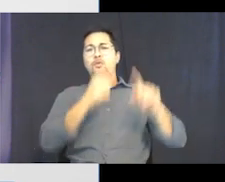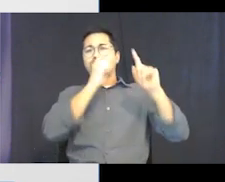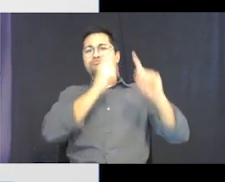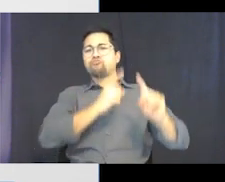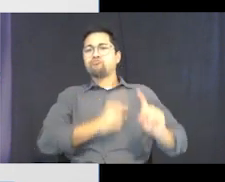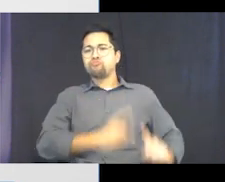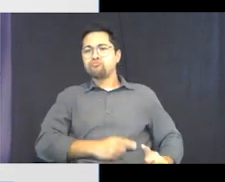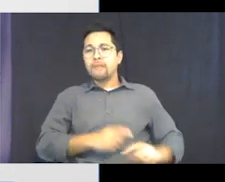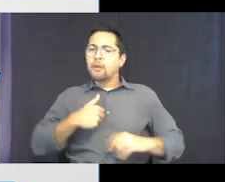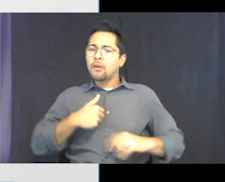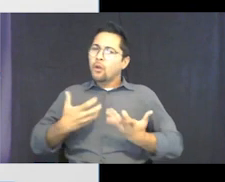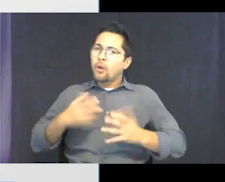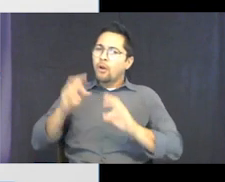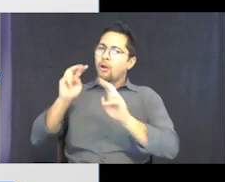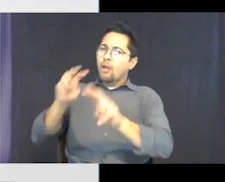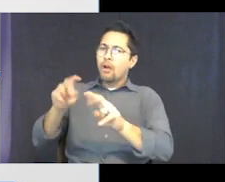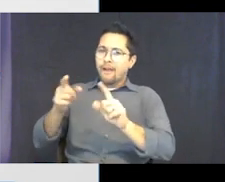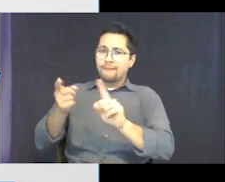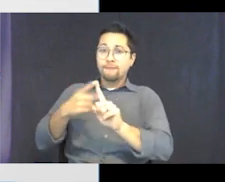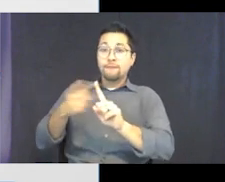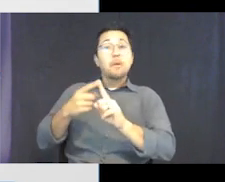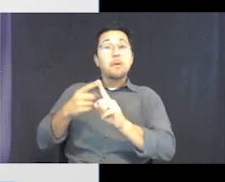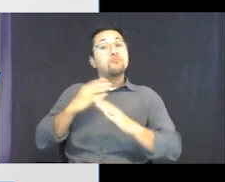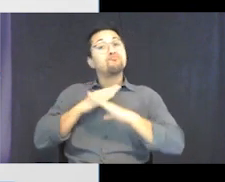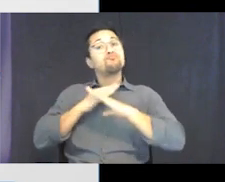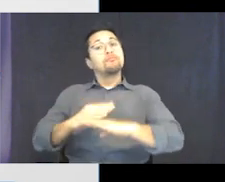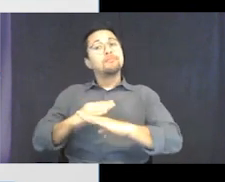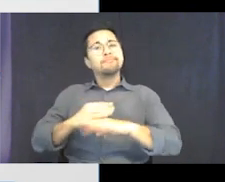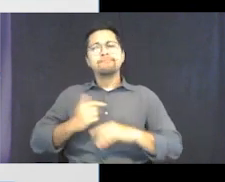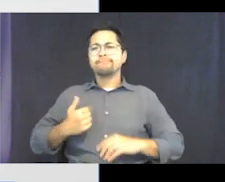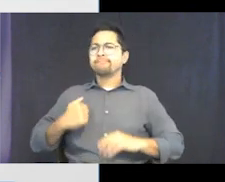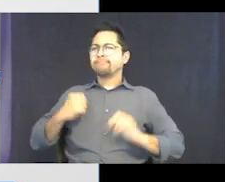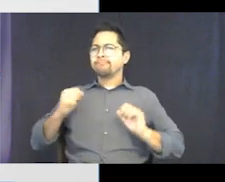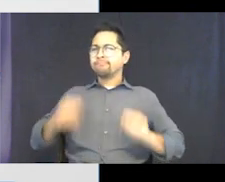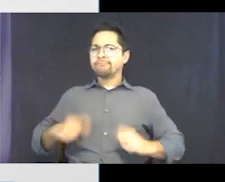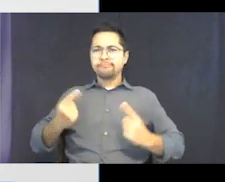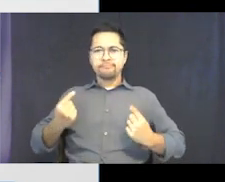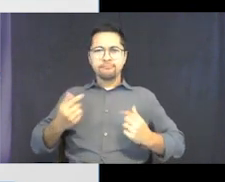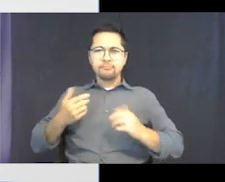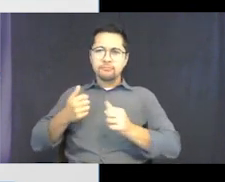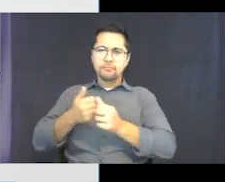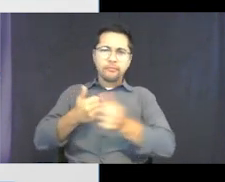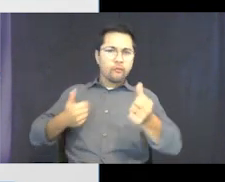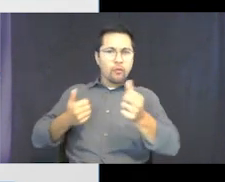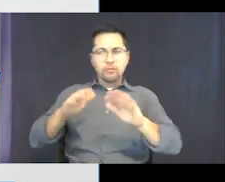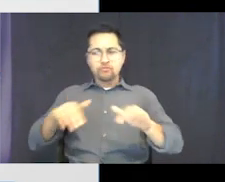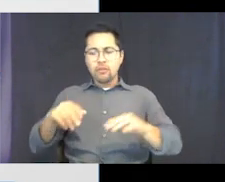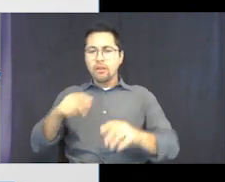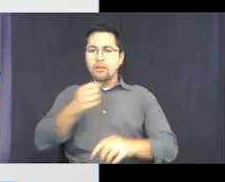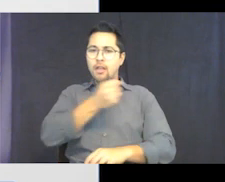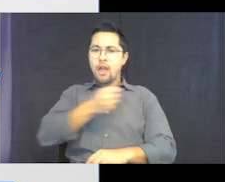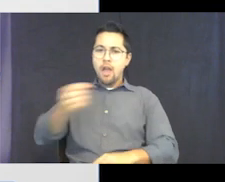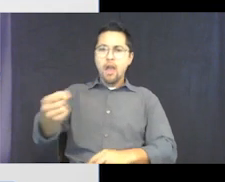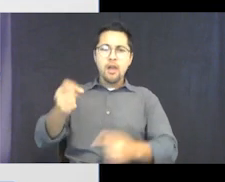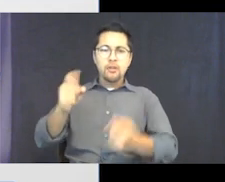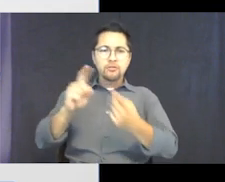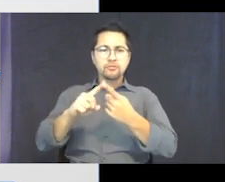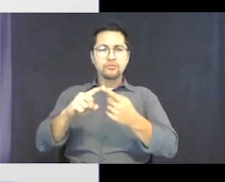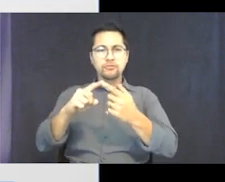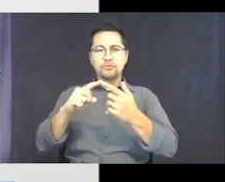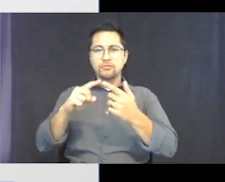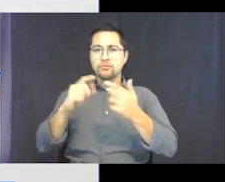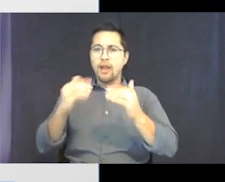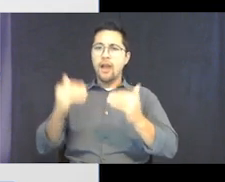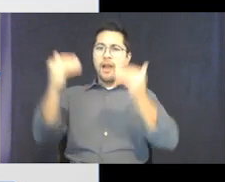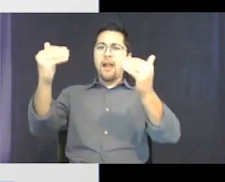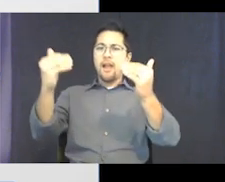we always want to look at first prevention. What can we do to divert a child from moving into a higher level of